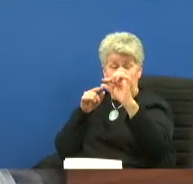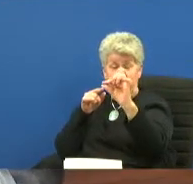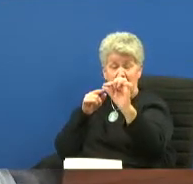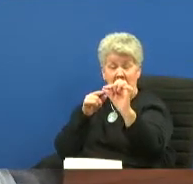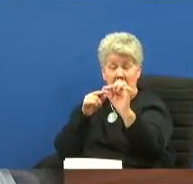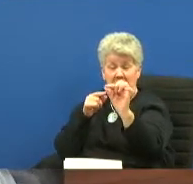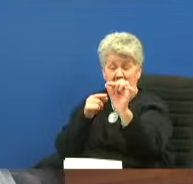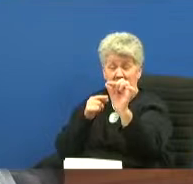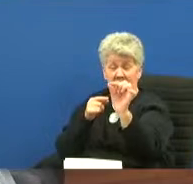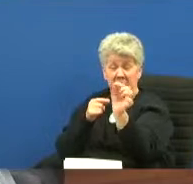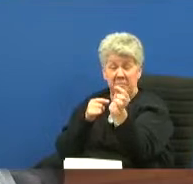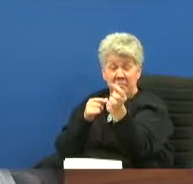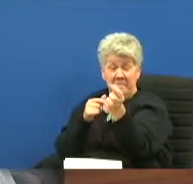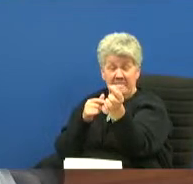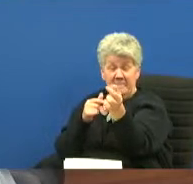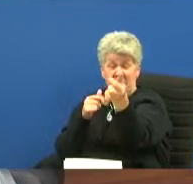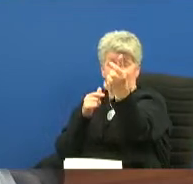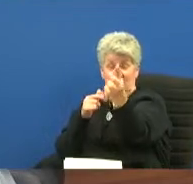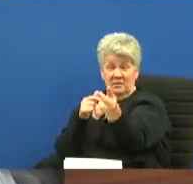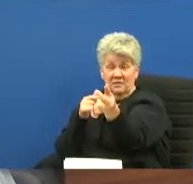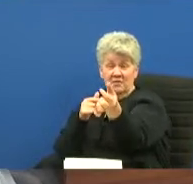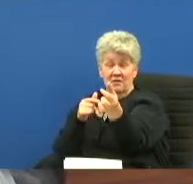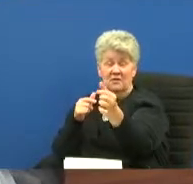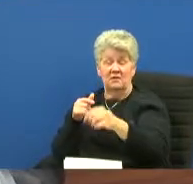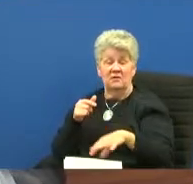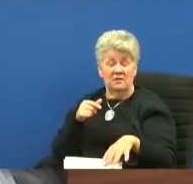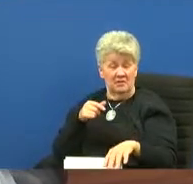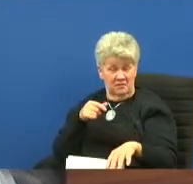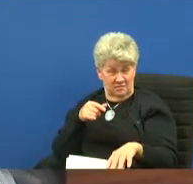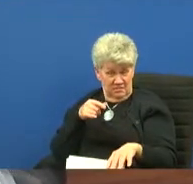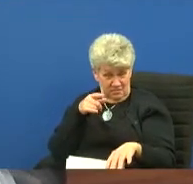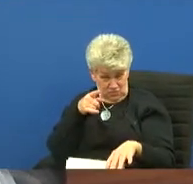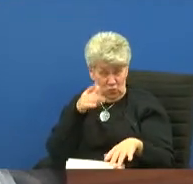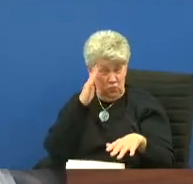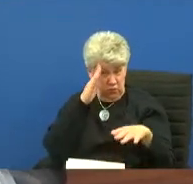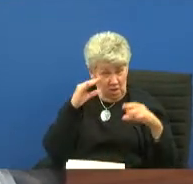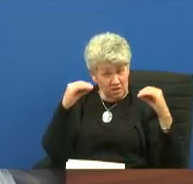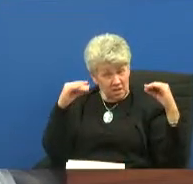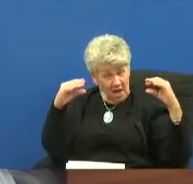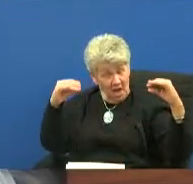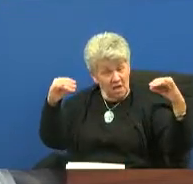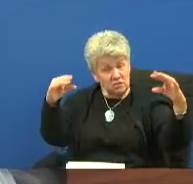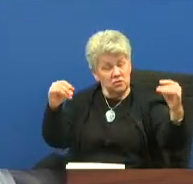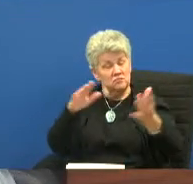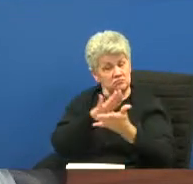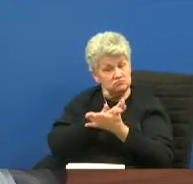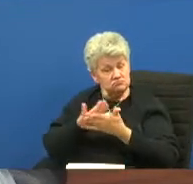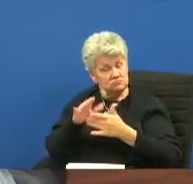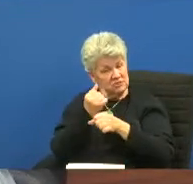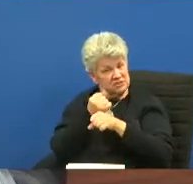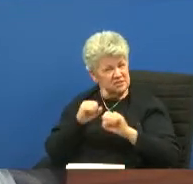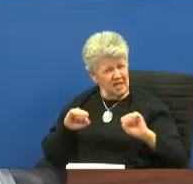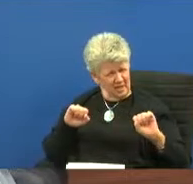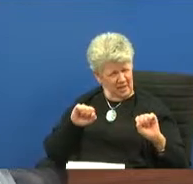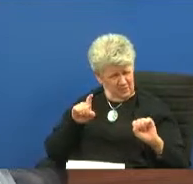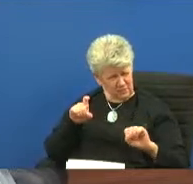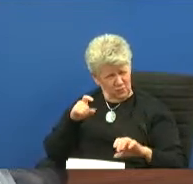there, maybe I'm not seeing the right mobile home park. Is there street lights down there? Is there security? Is there any kind